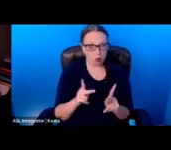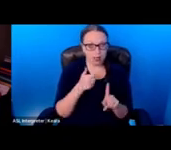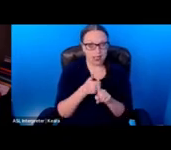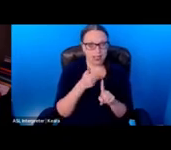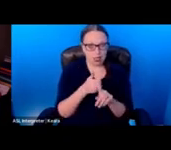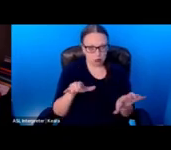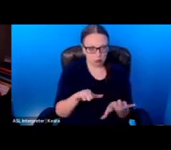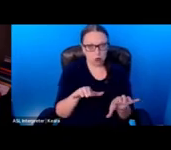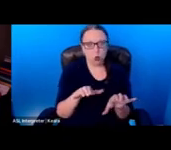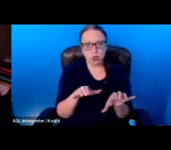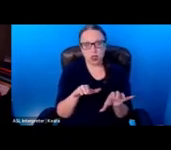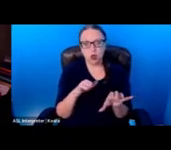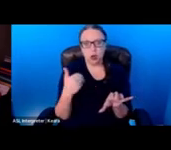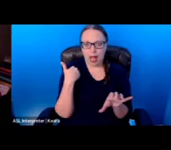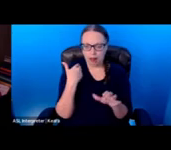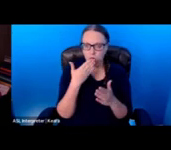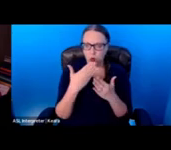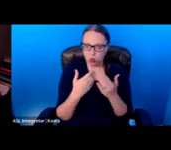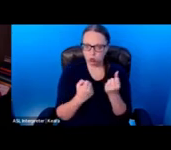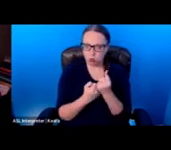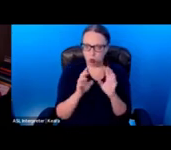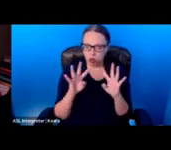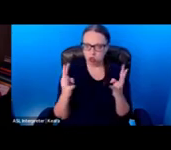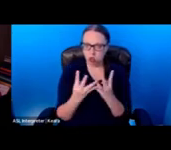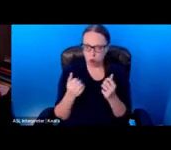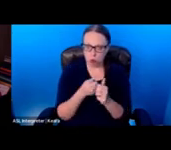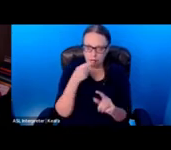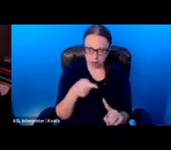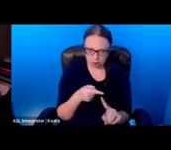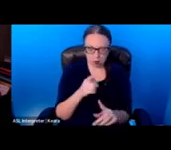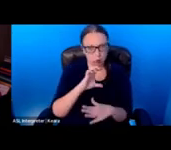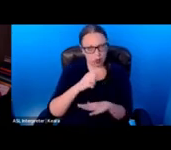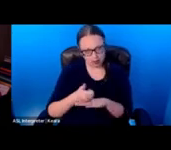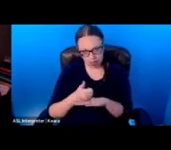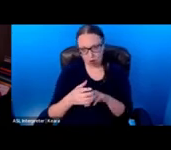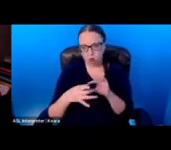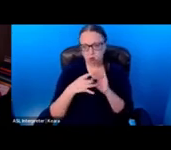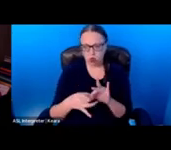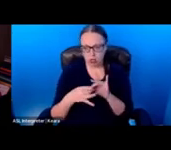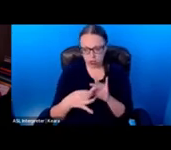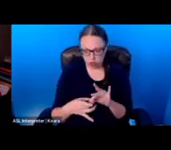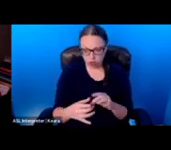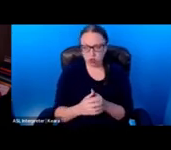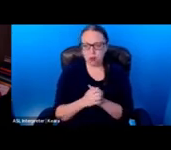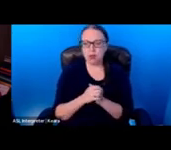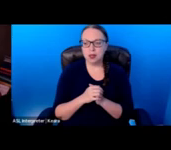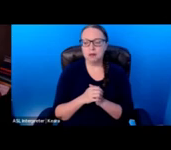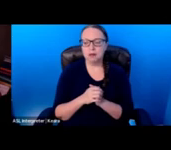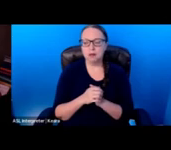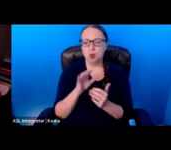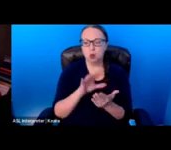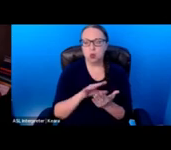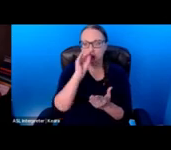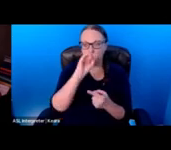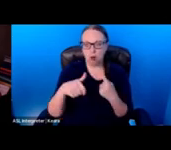them. We map relationships and reciprocal relationships. And we also learn about the person's immediate